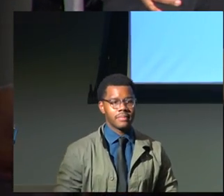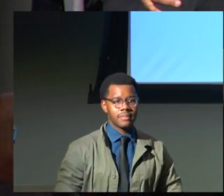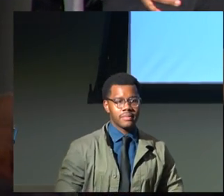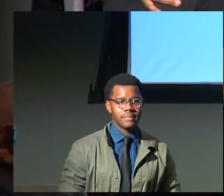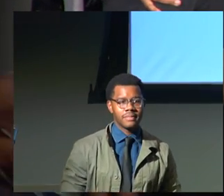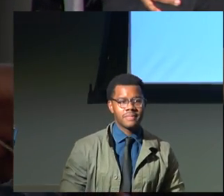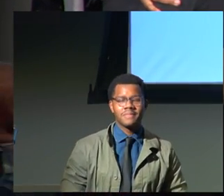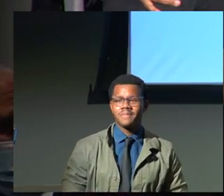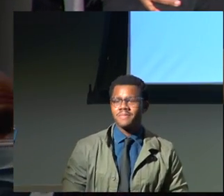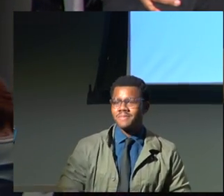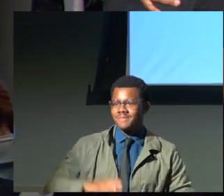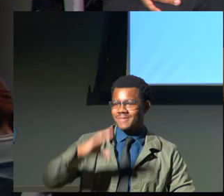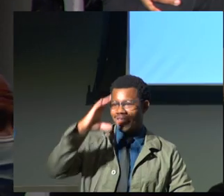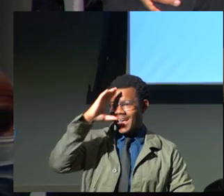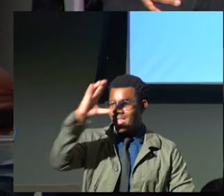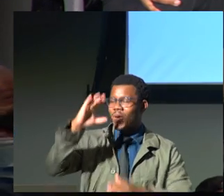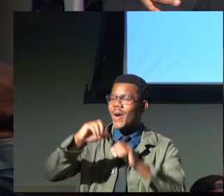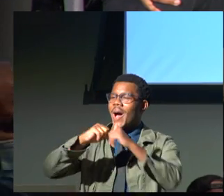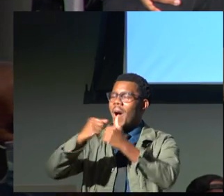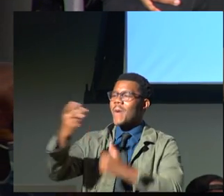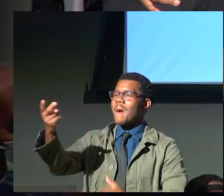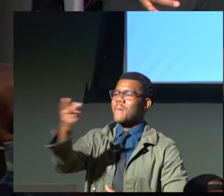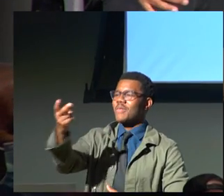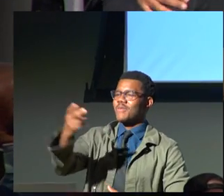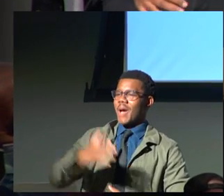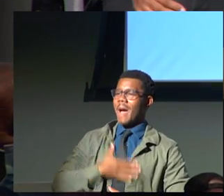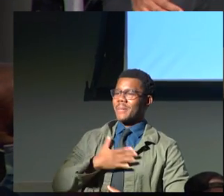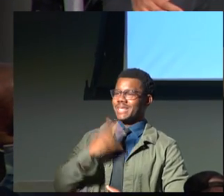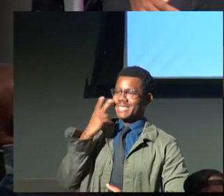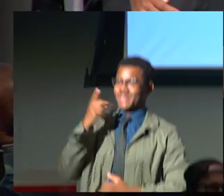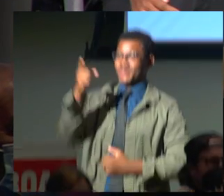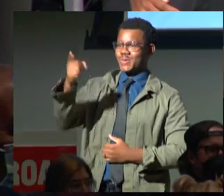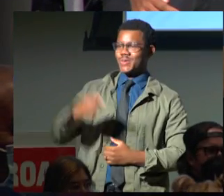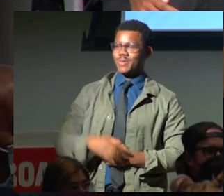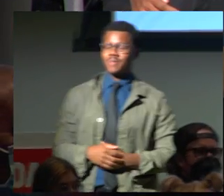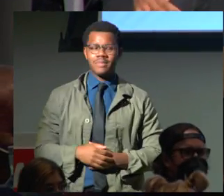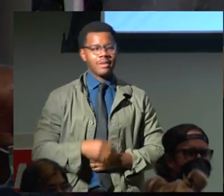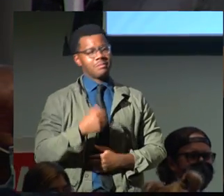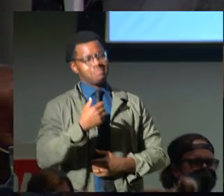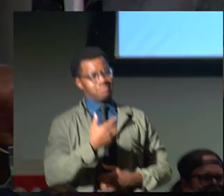How are you both doing? Good to see you both. We're grand.